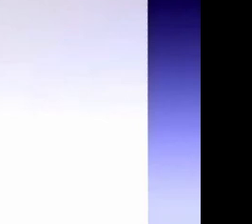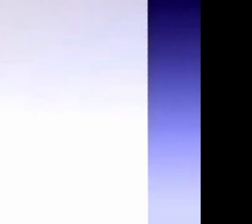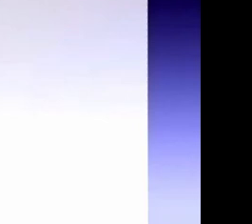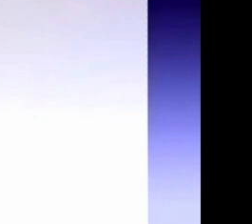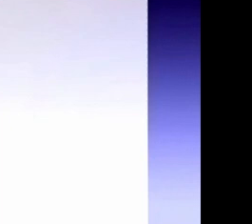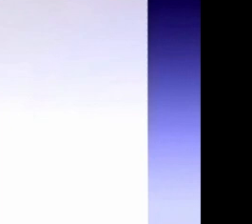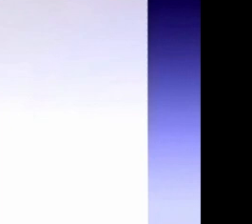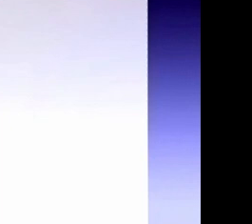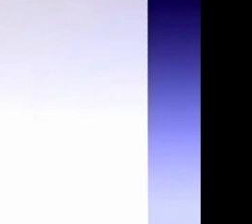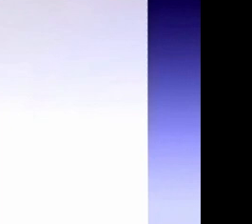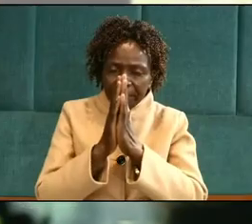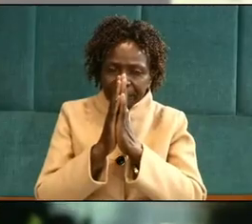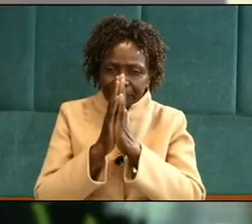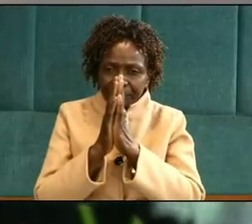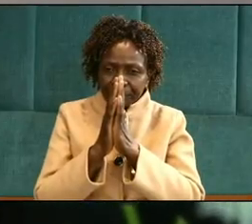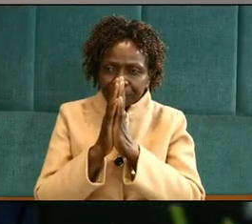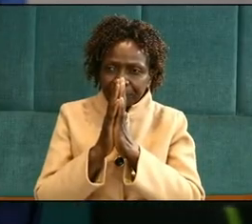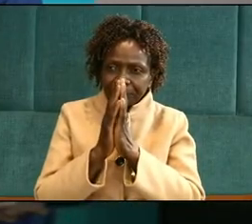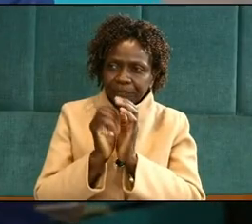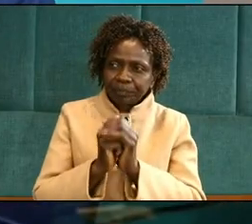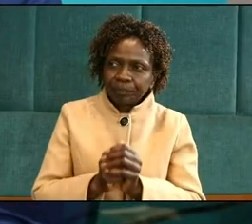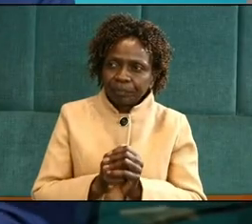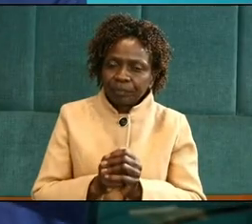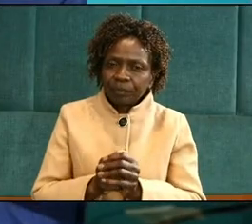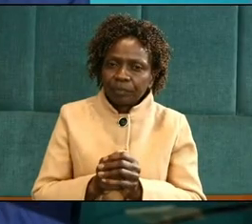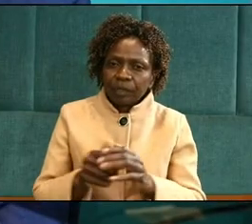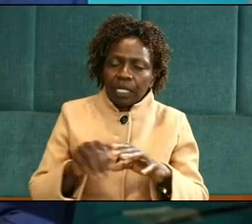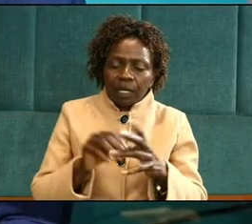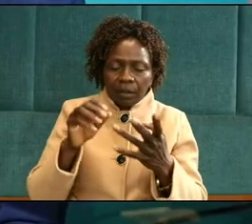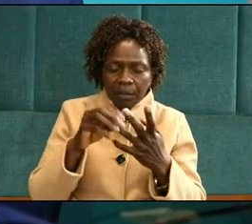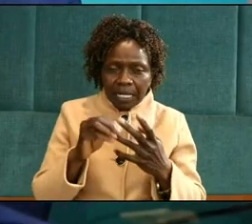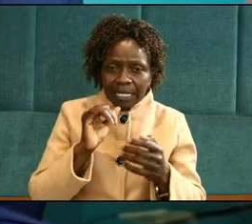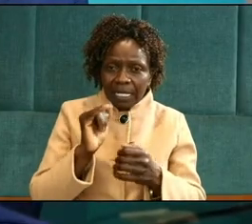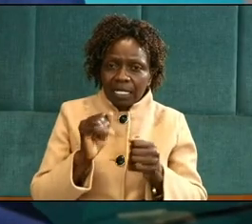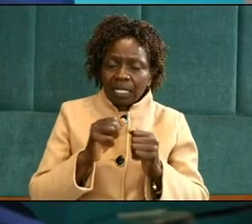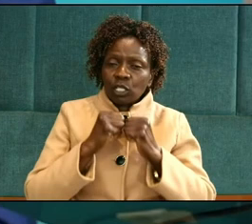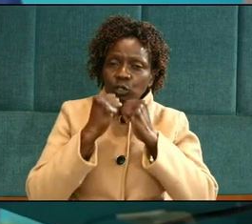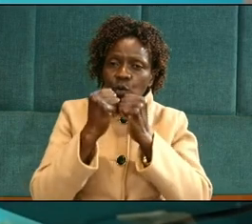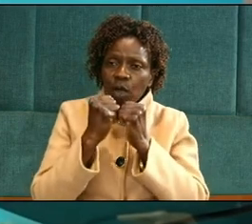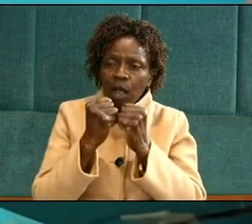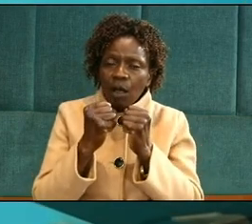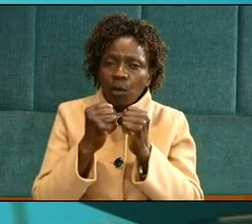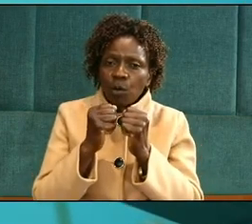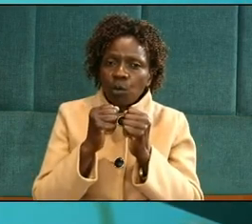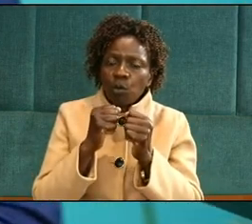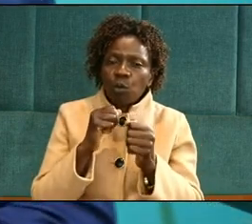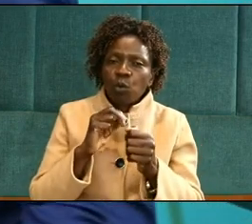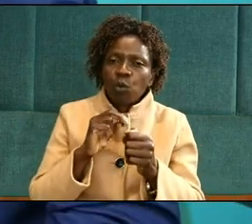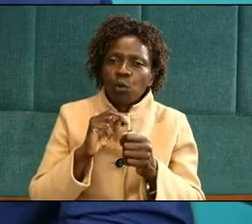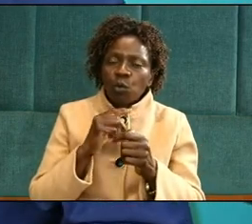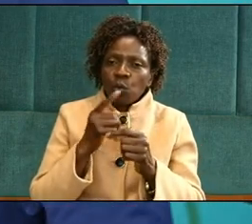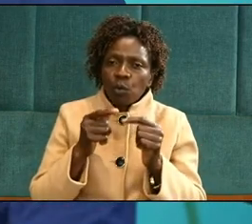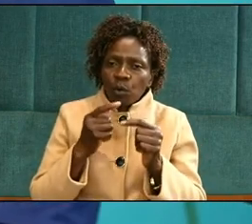devotion. You see, marriage is stronger when couples